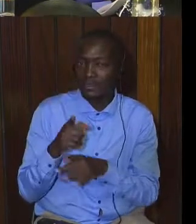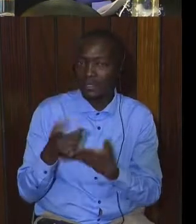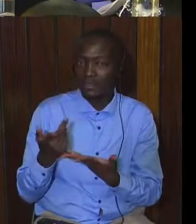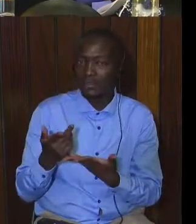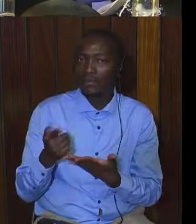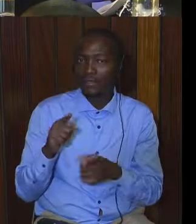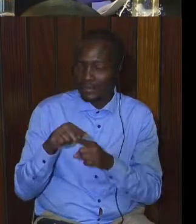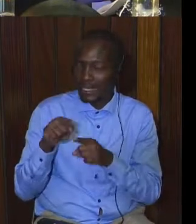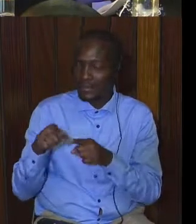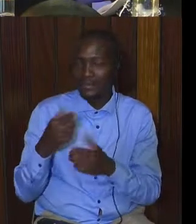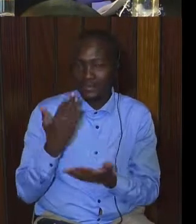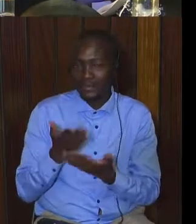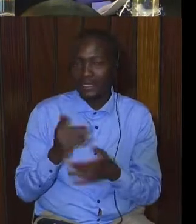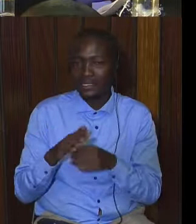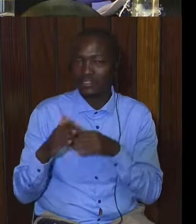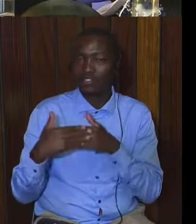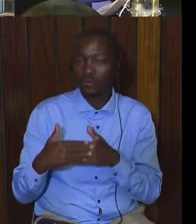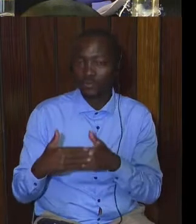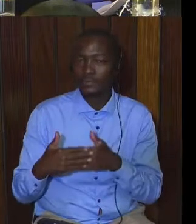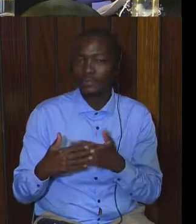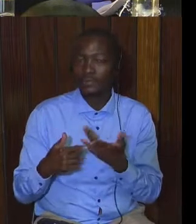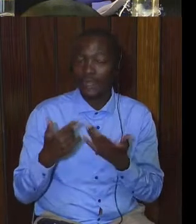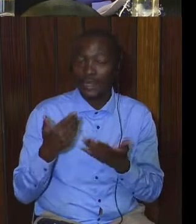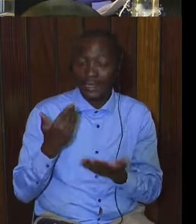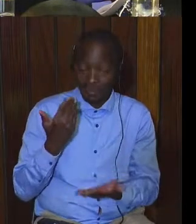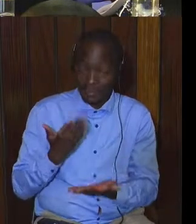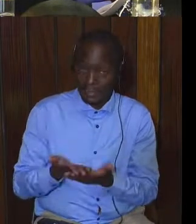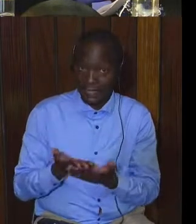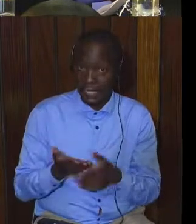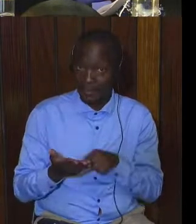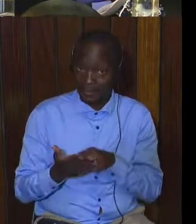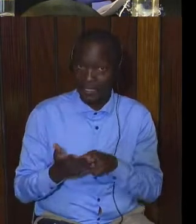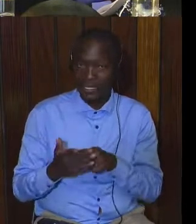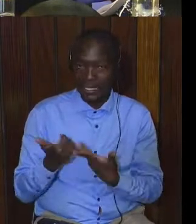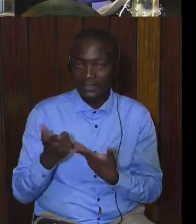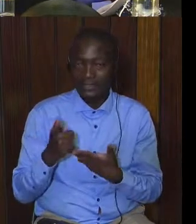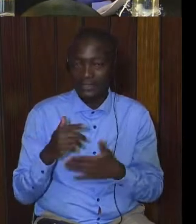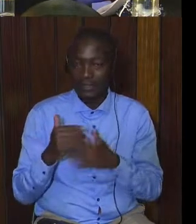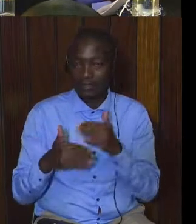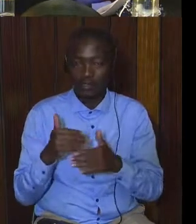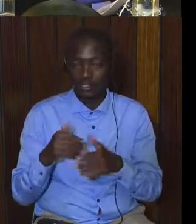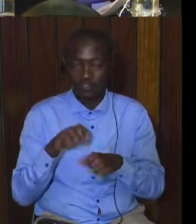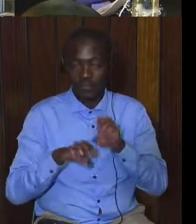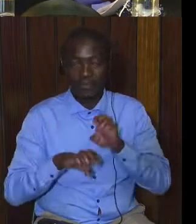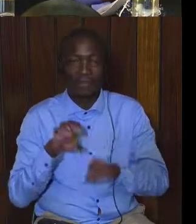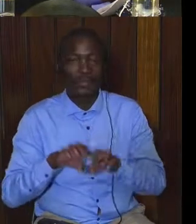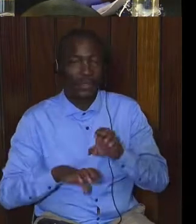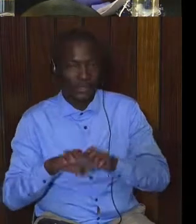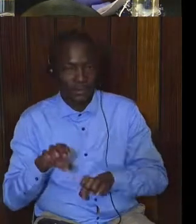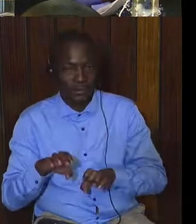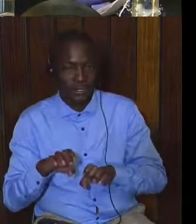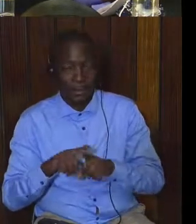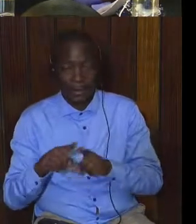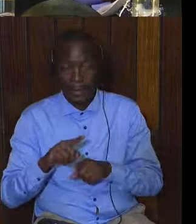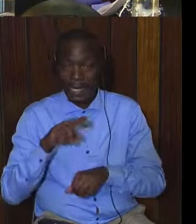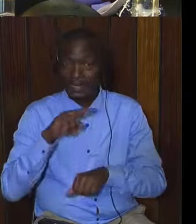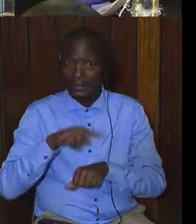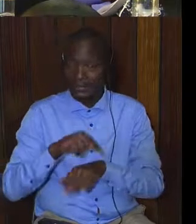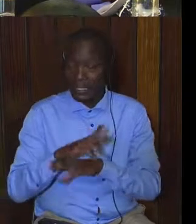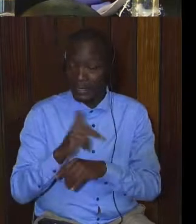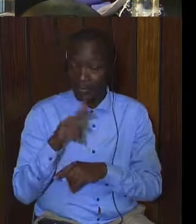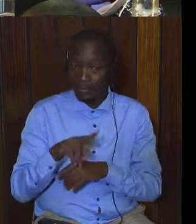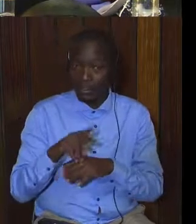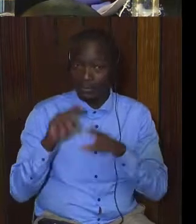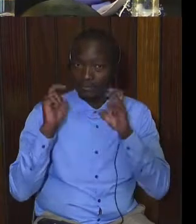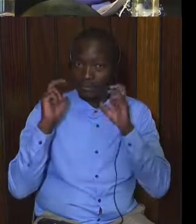have closed. The tender is in the process of being evaluated, but of course, by the time we get to the subsidized bus